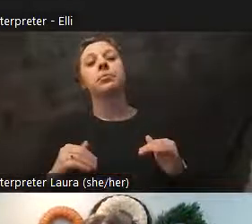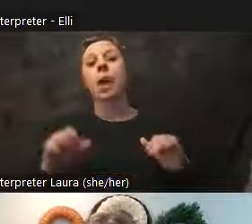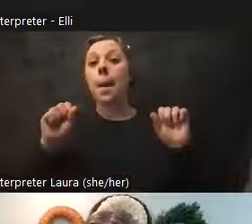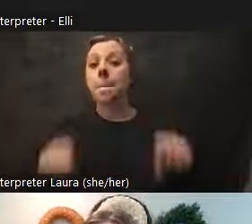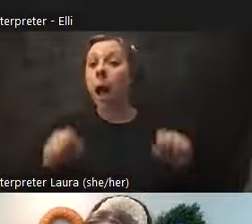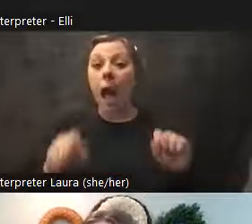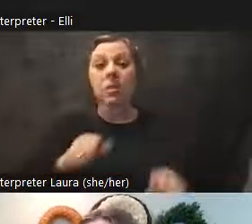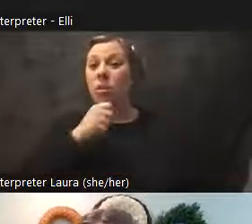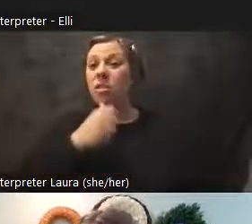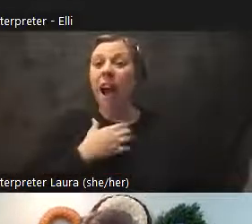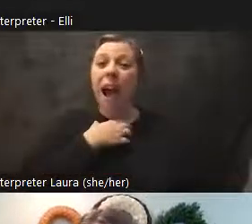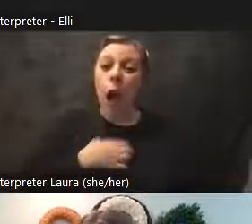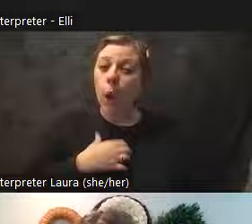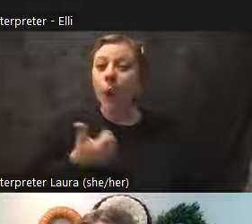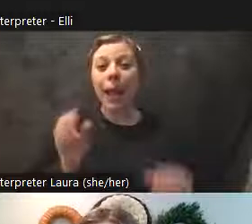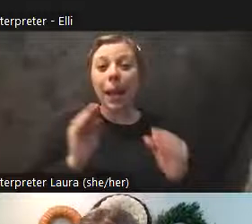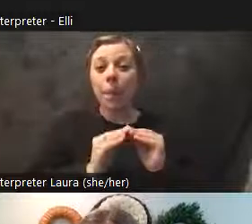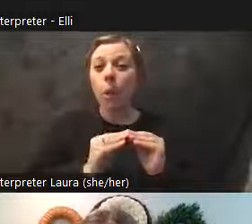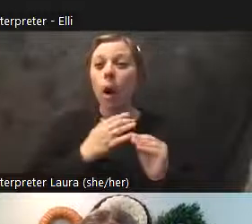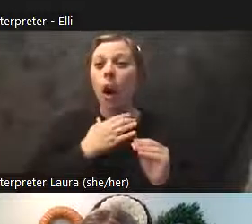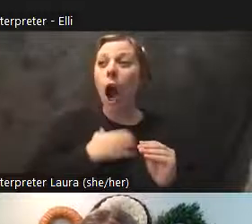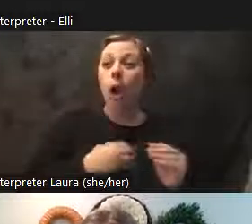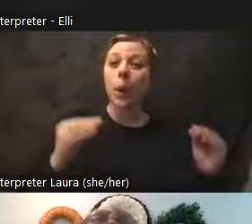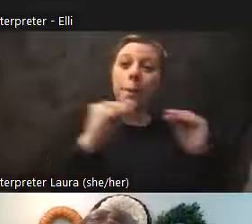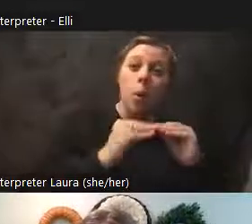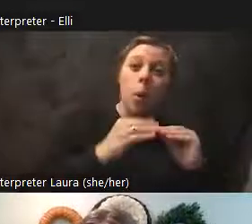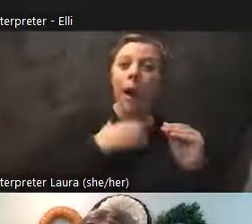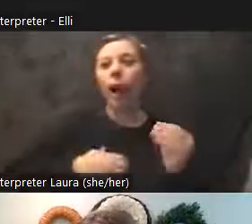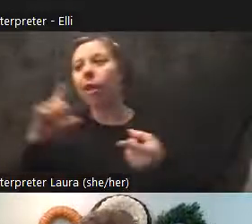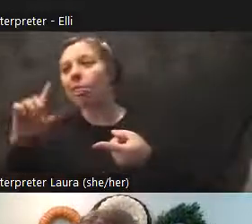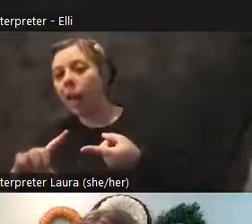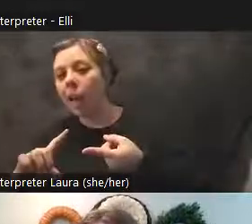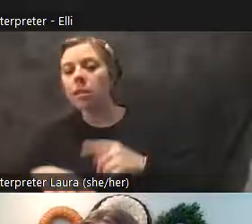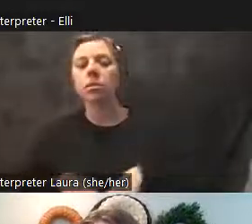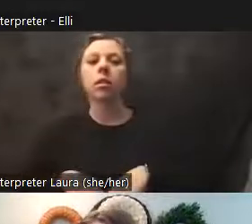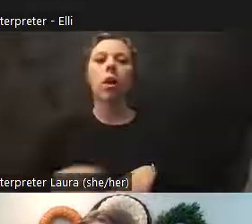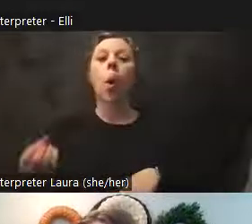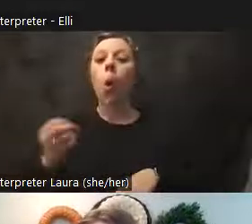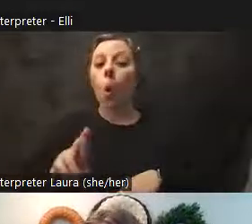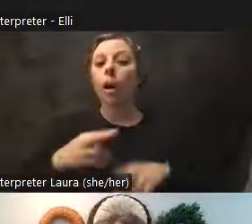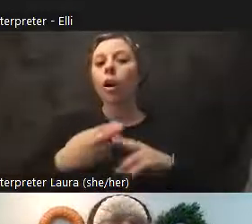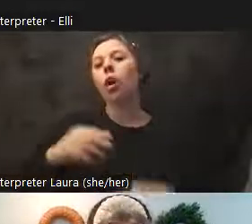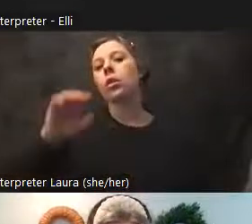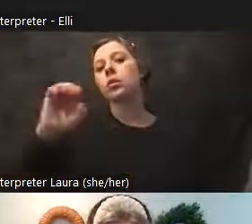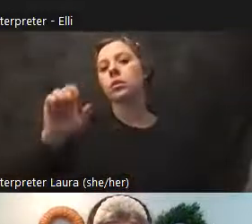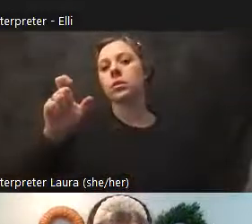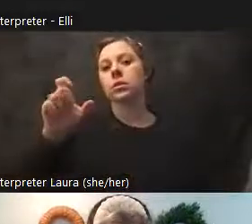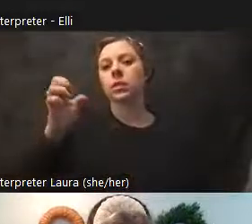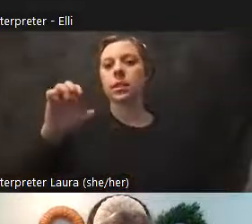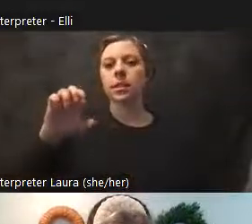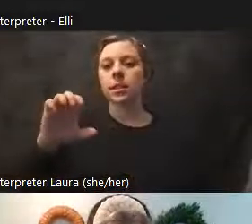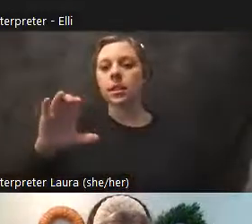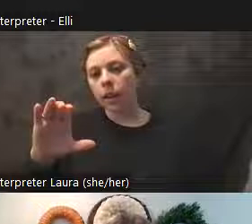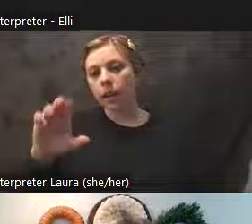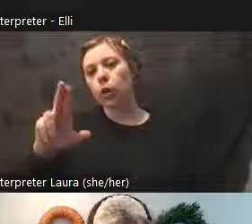really having some serious executive functioning issues, which impacts their ability to perform